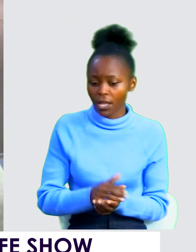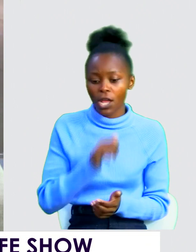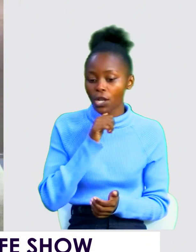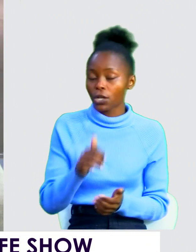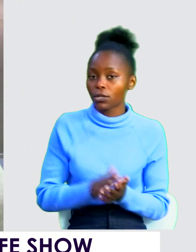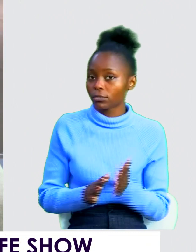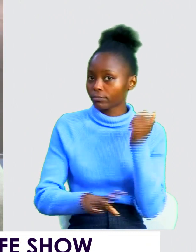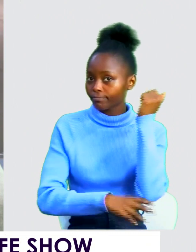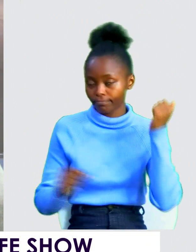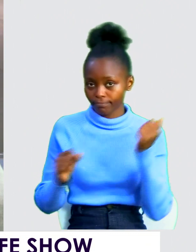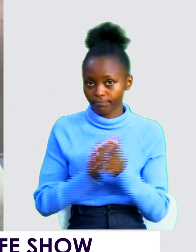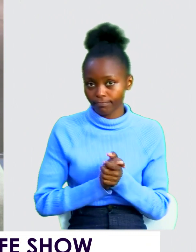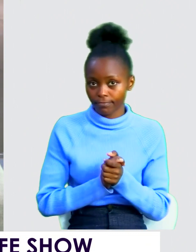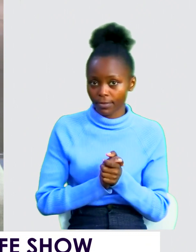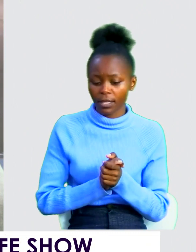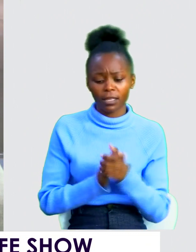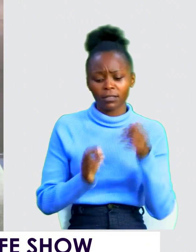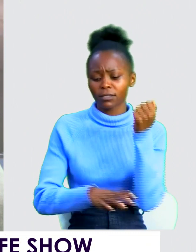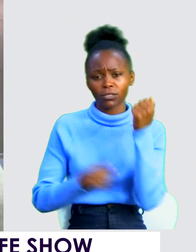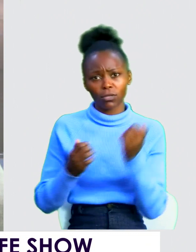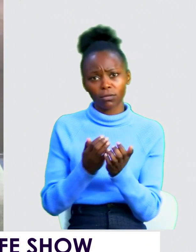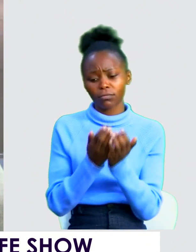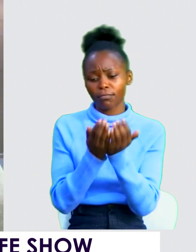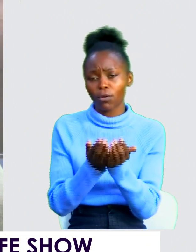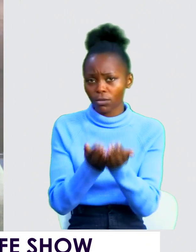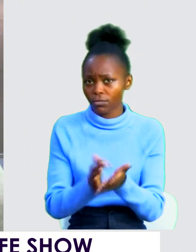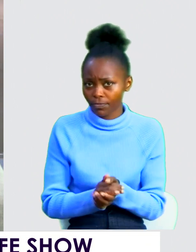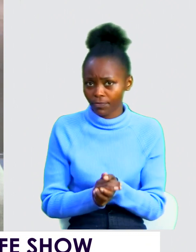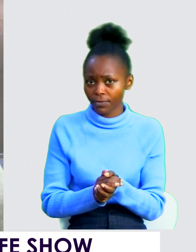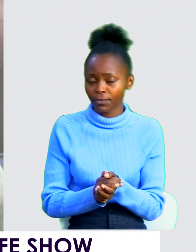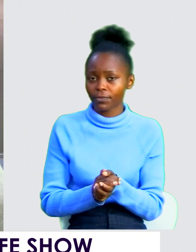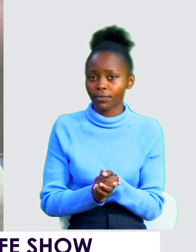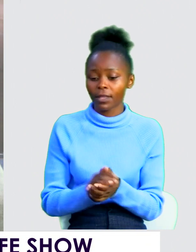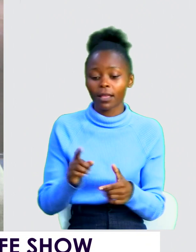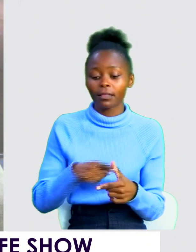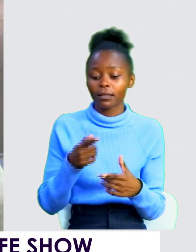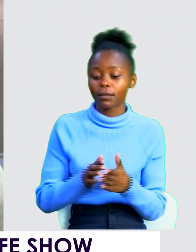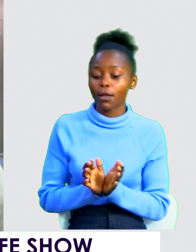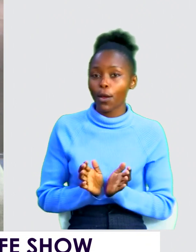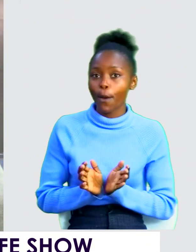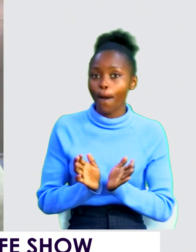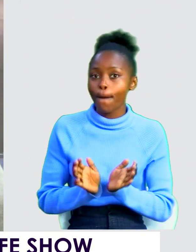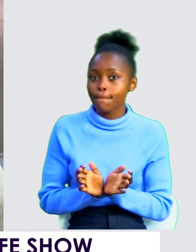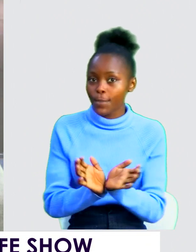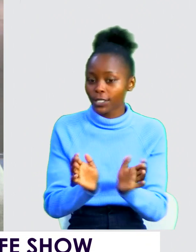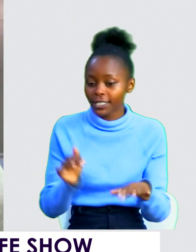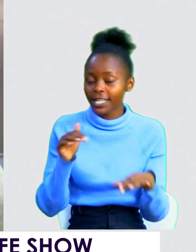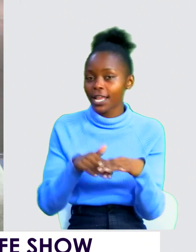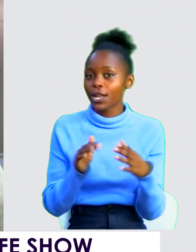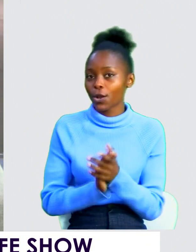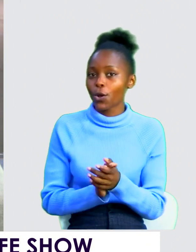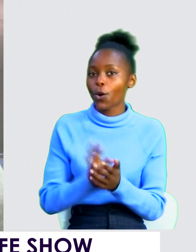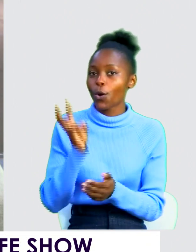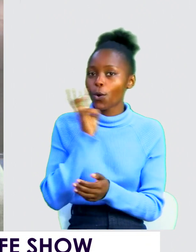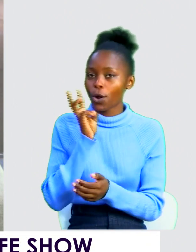steal. They stole the boat and they pushed it into the waters. the 6 boys, the